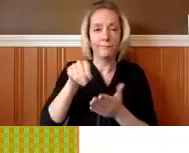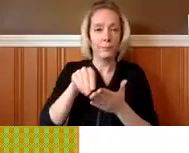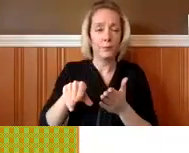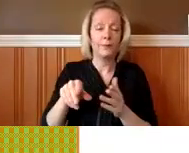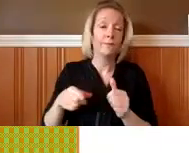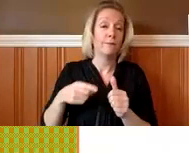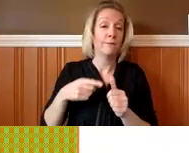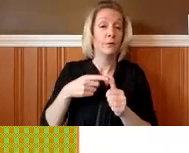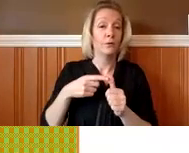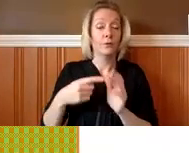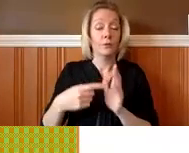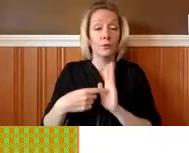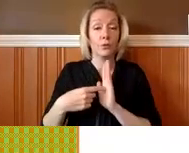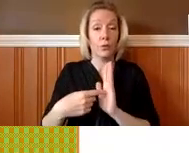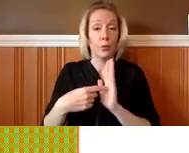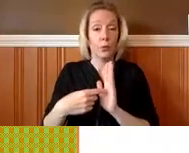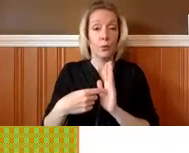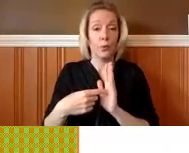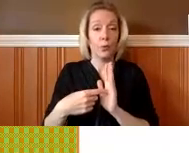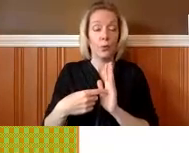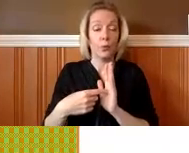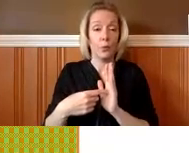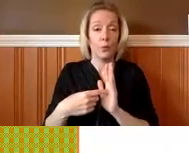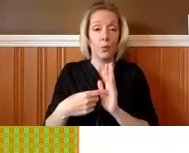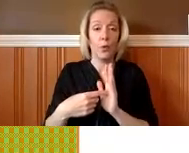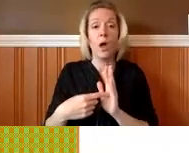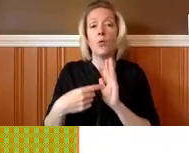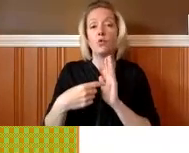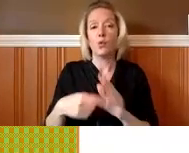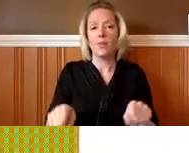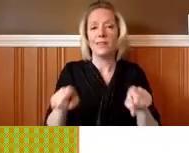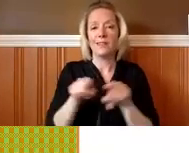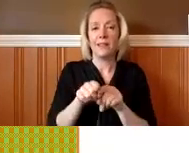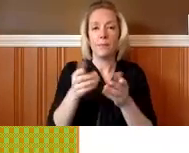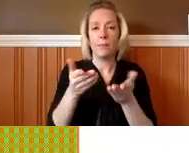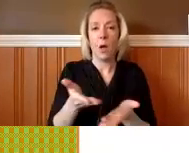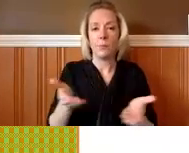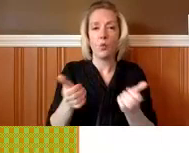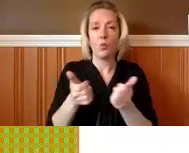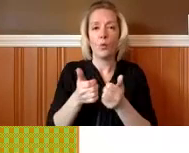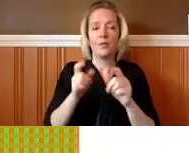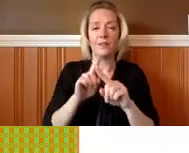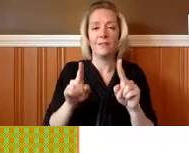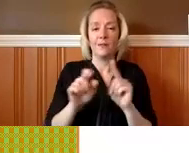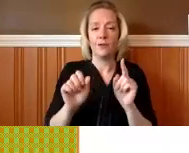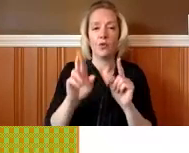show you the same object with different types of array.